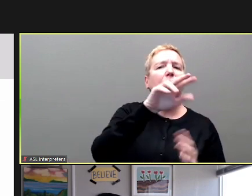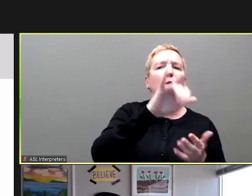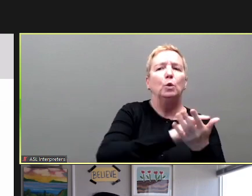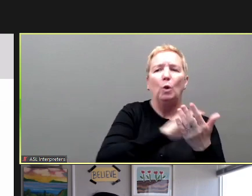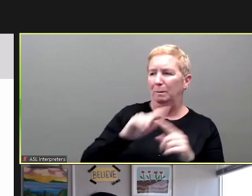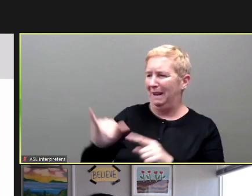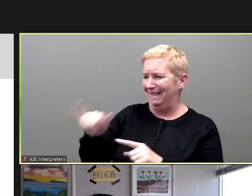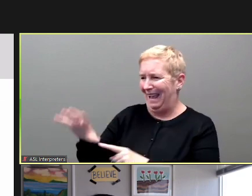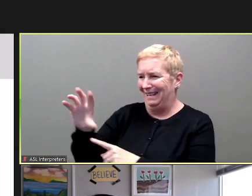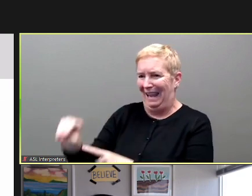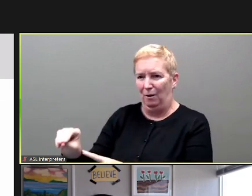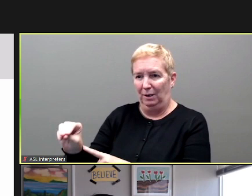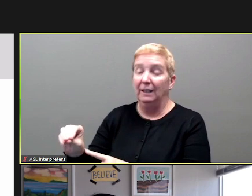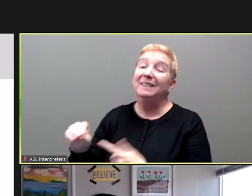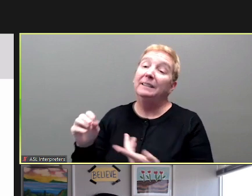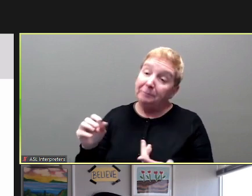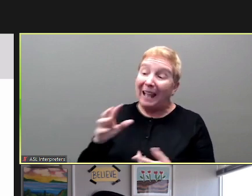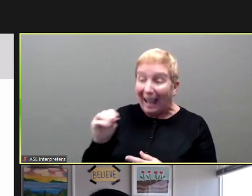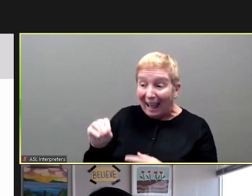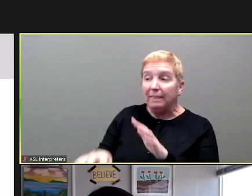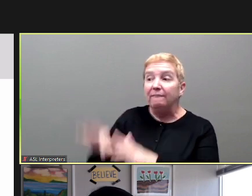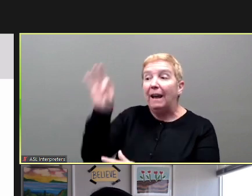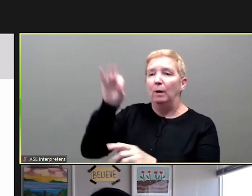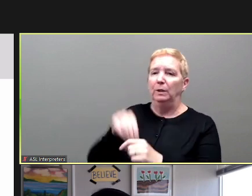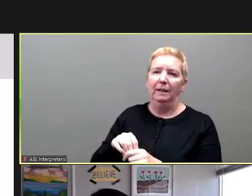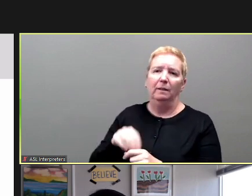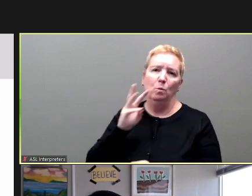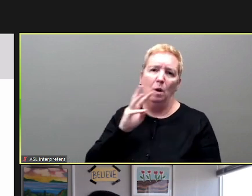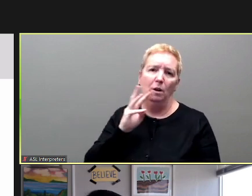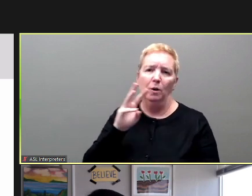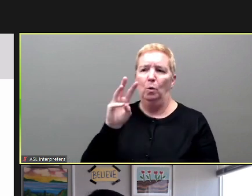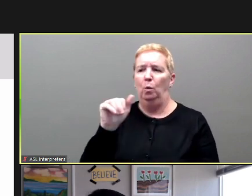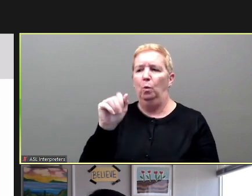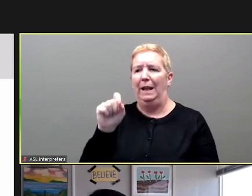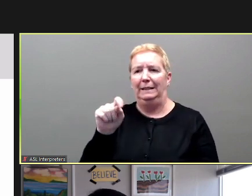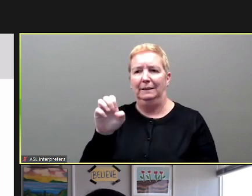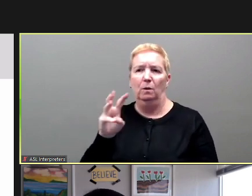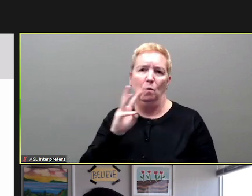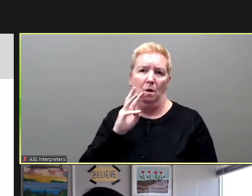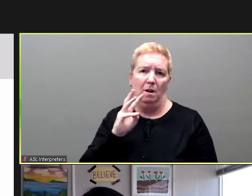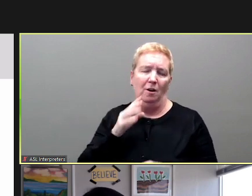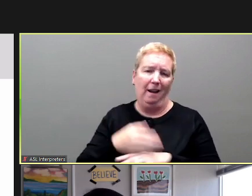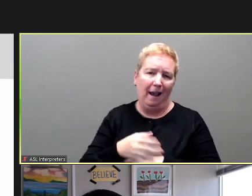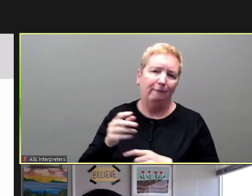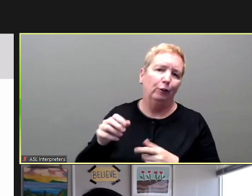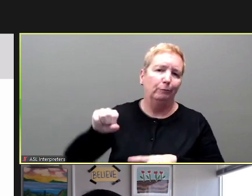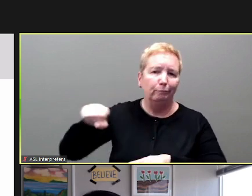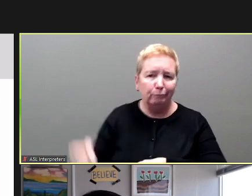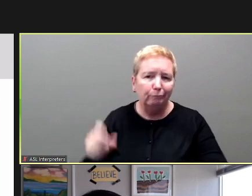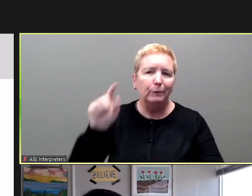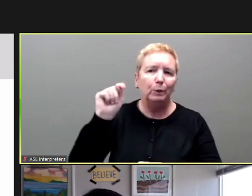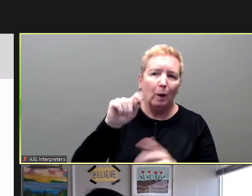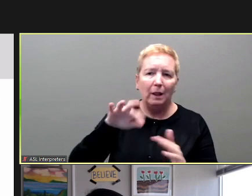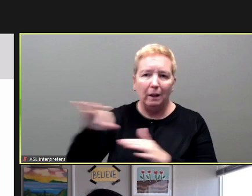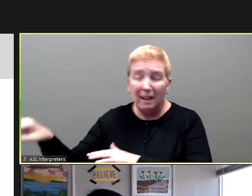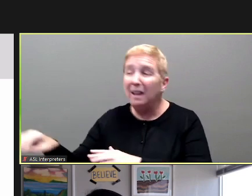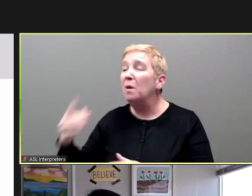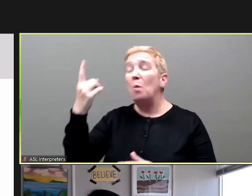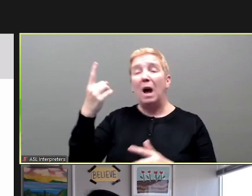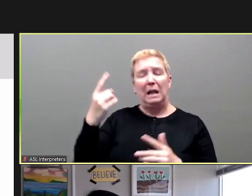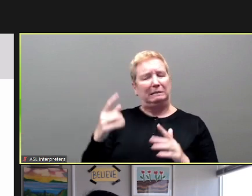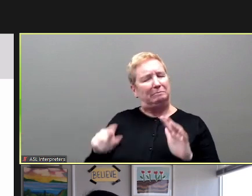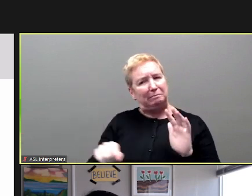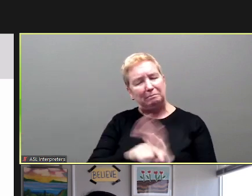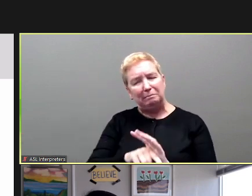also found it in the wastewater. The importance of that is that polio, we thought we had mostly eradicated it in